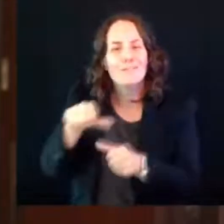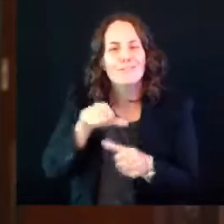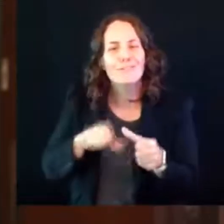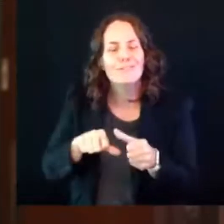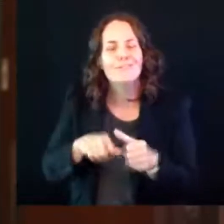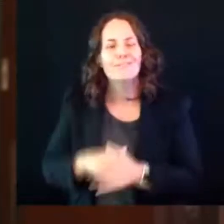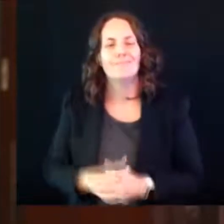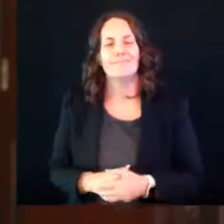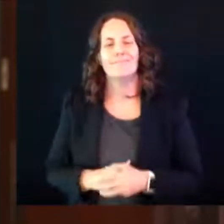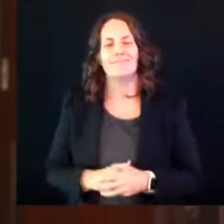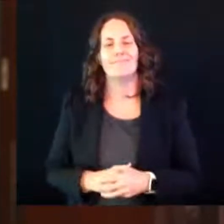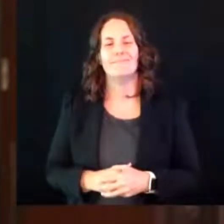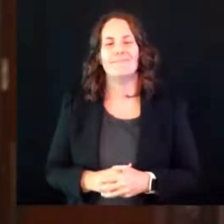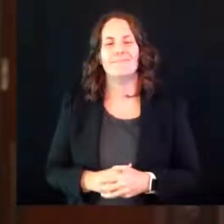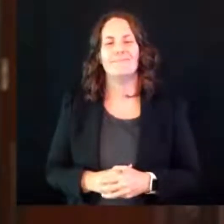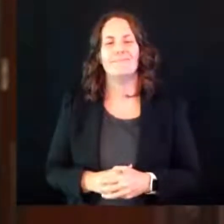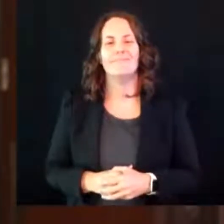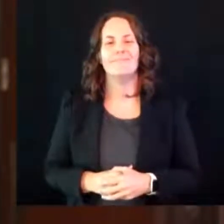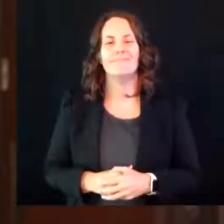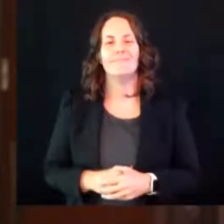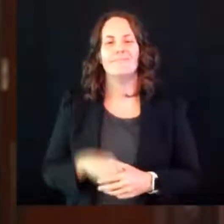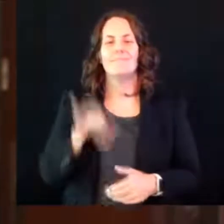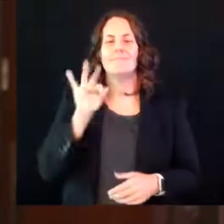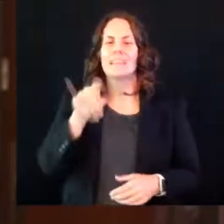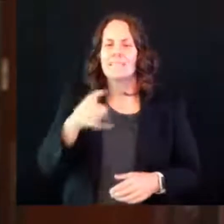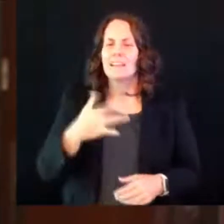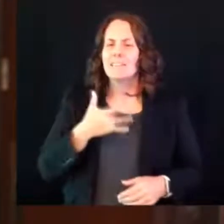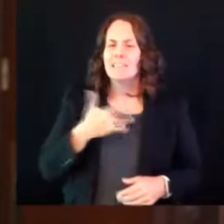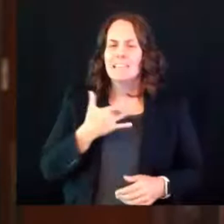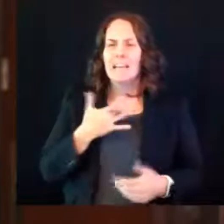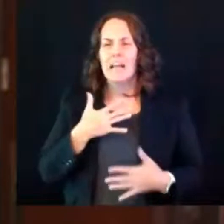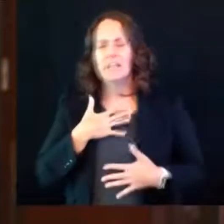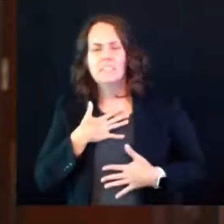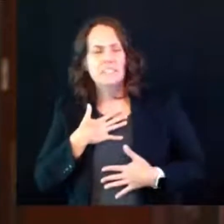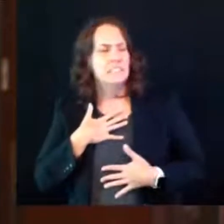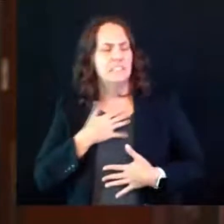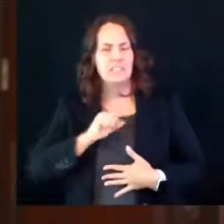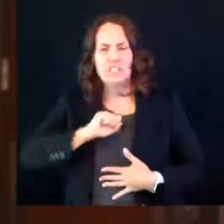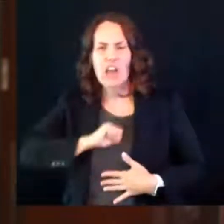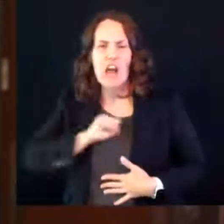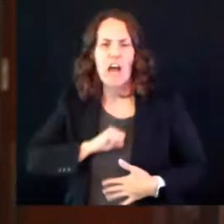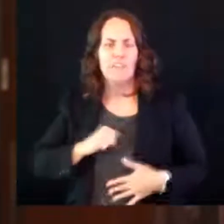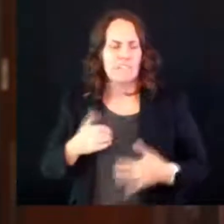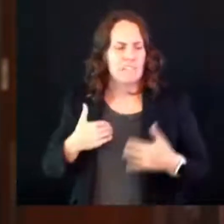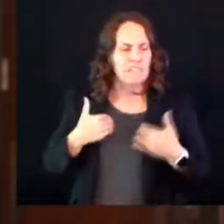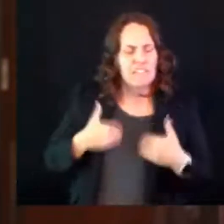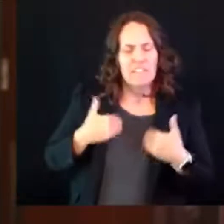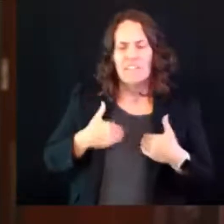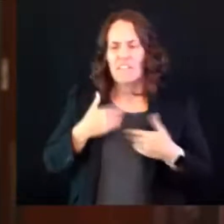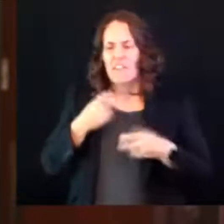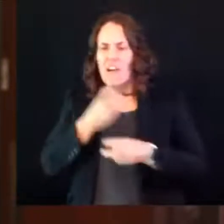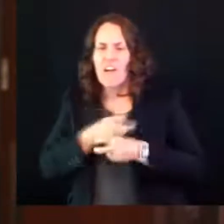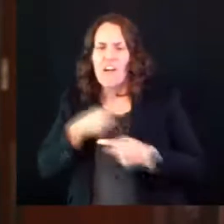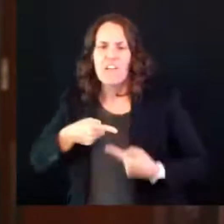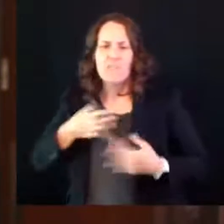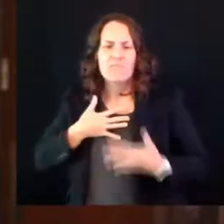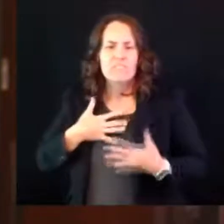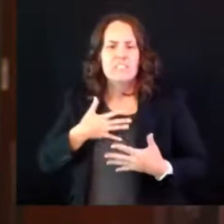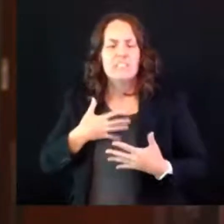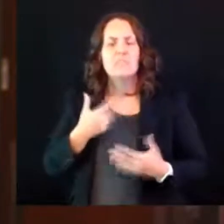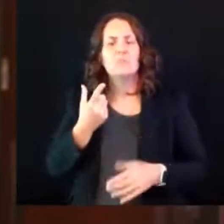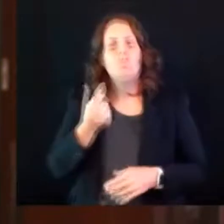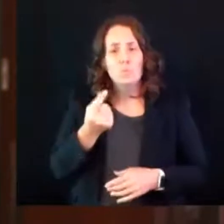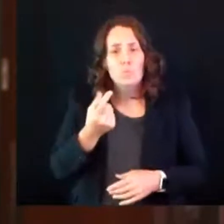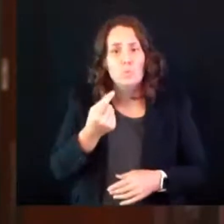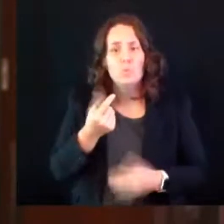others until you get your test results. And last but not least, wash your hands frequently and disinfect commonly